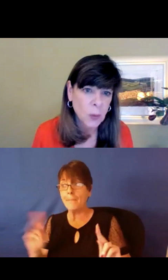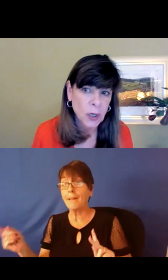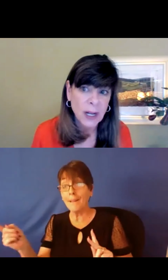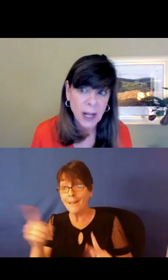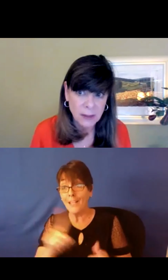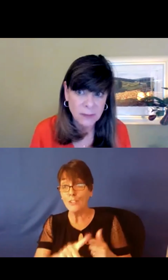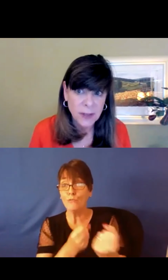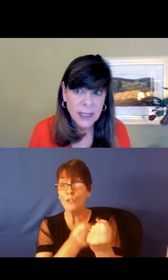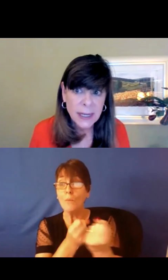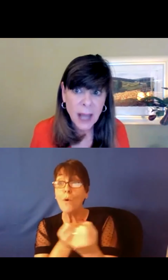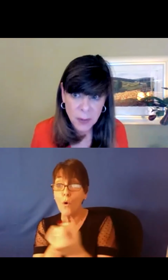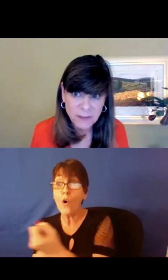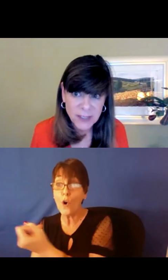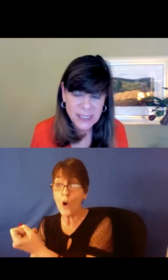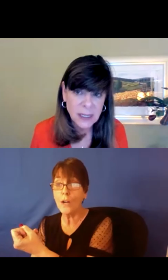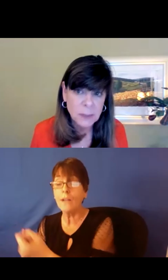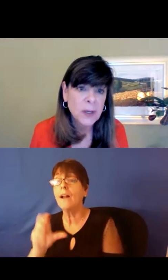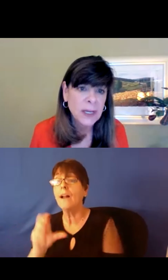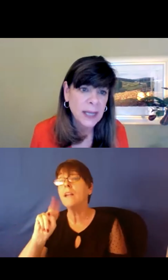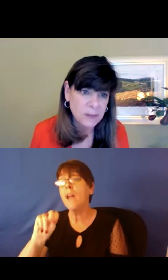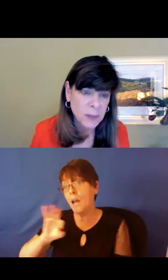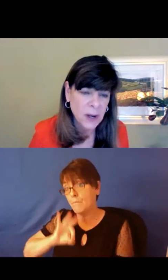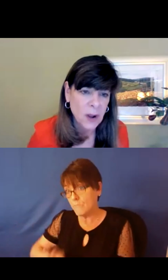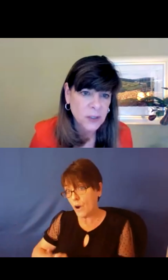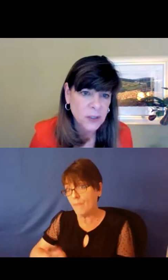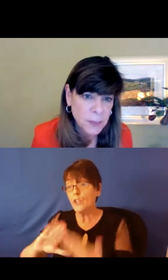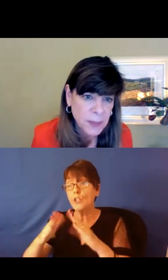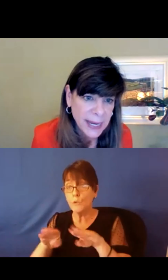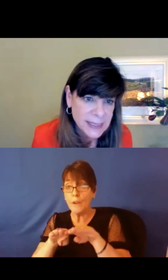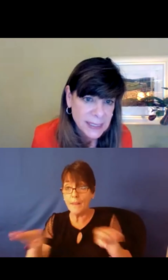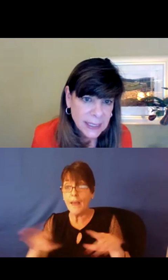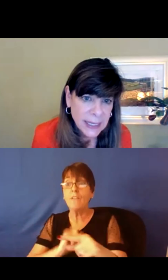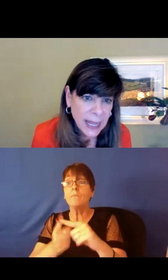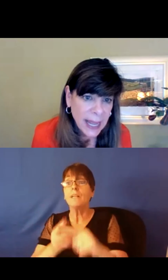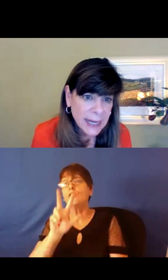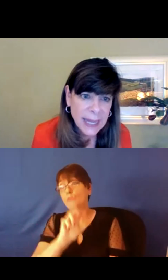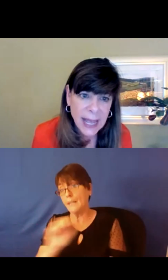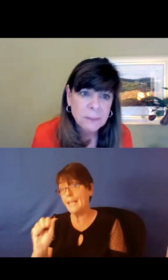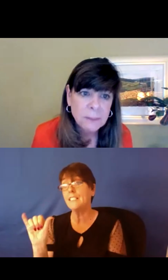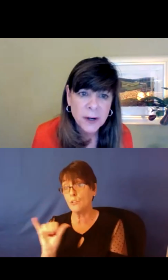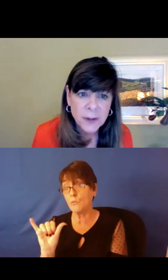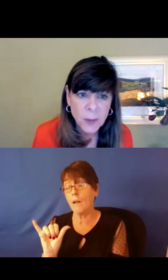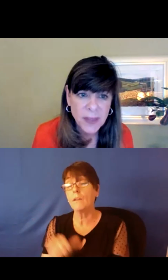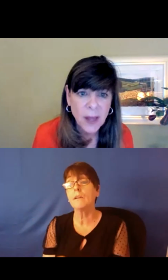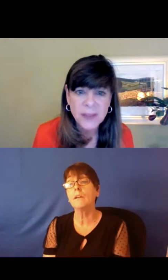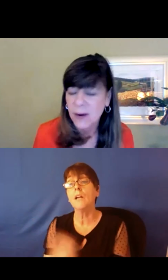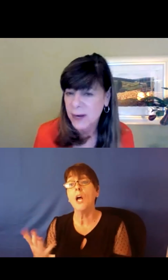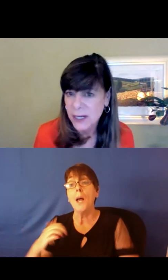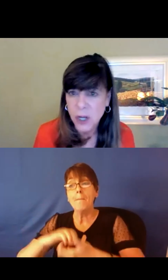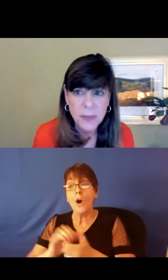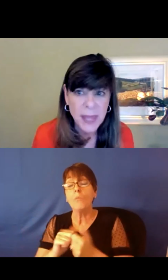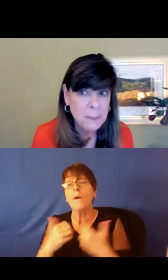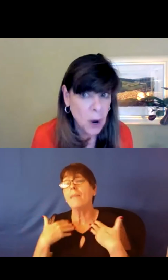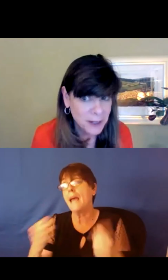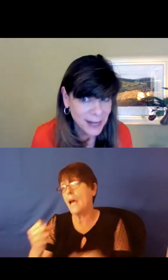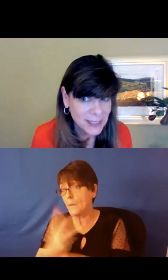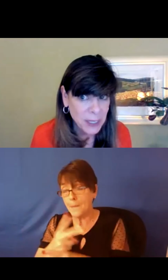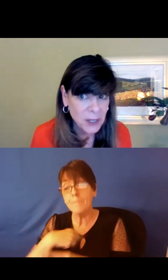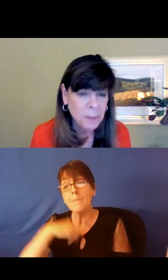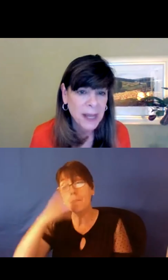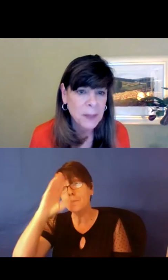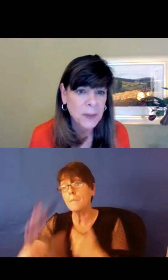supporting the work of nonprofits at the community level, but also AAAs. And again, partnering with healthcare, and I know that